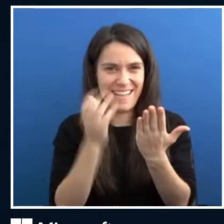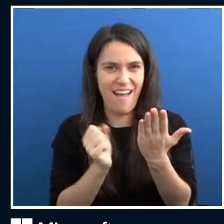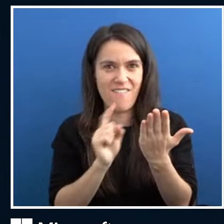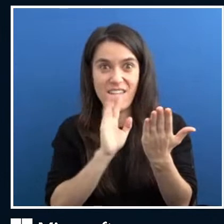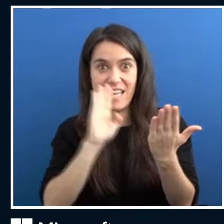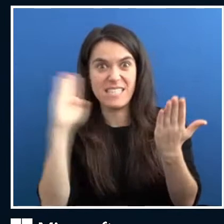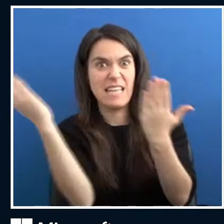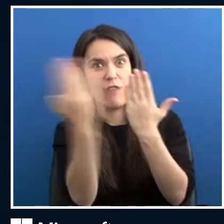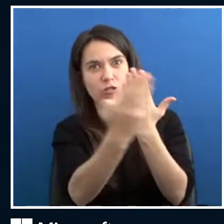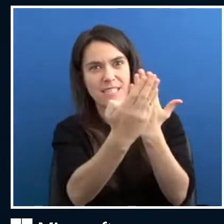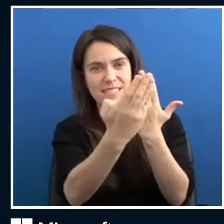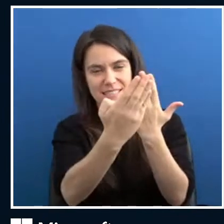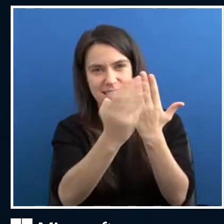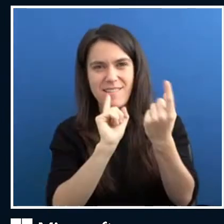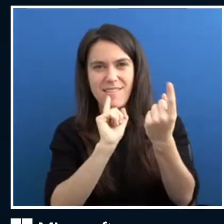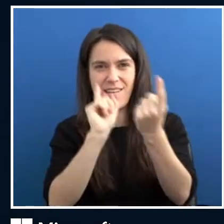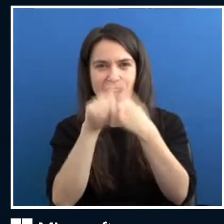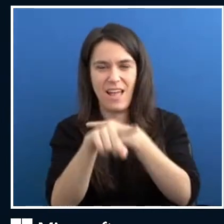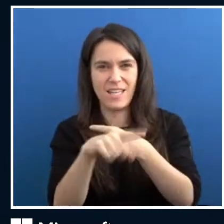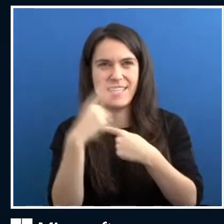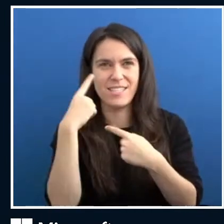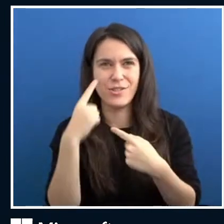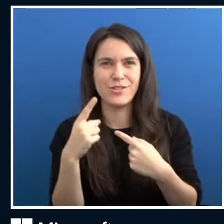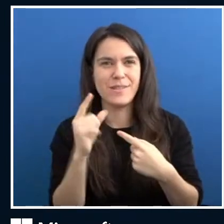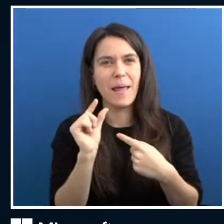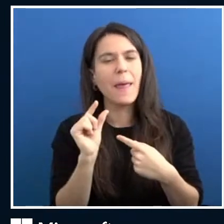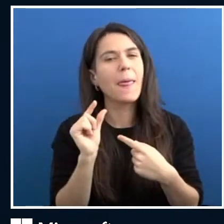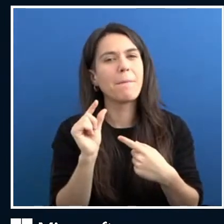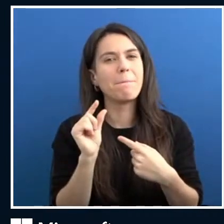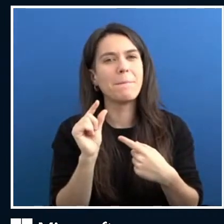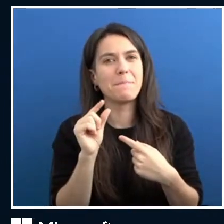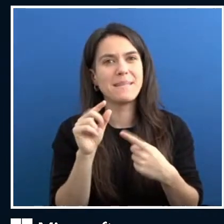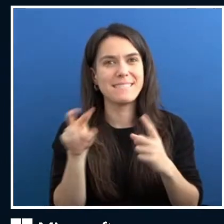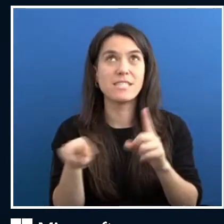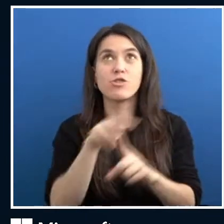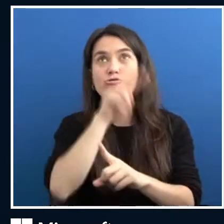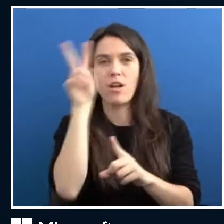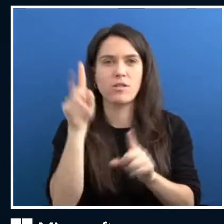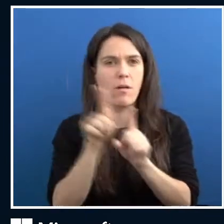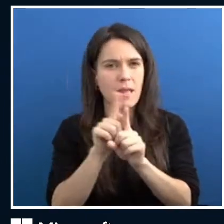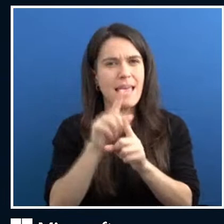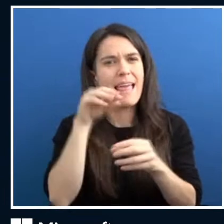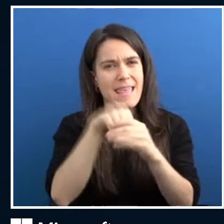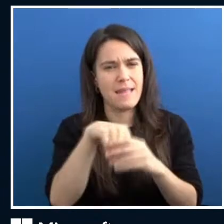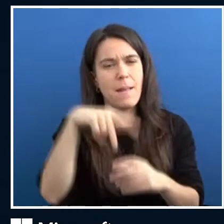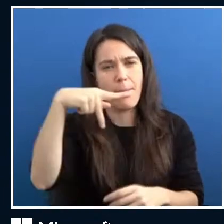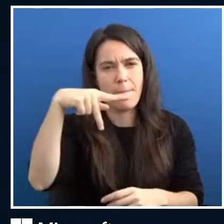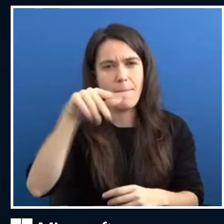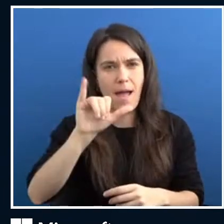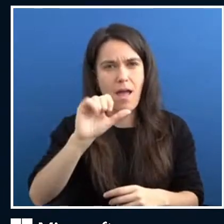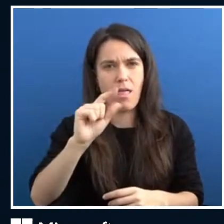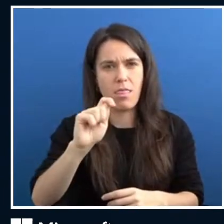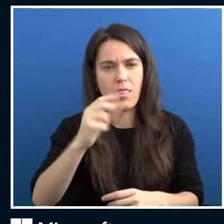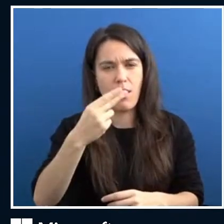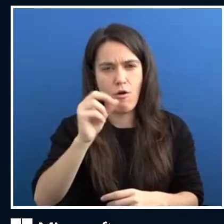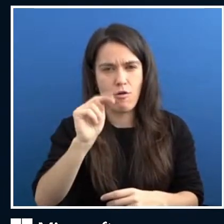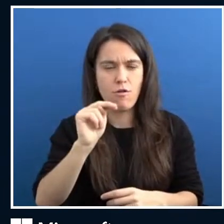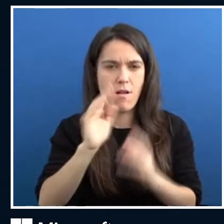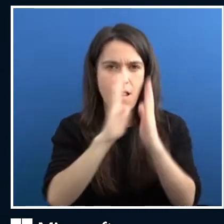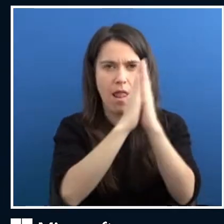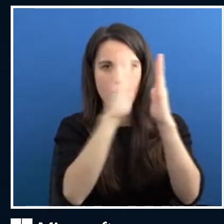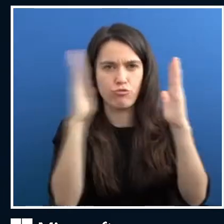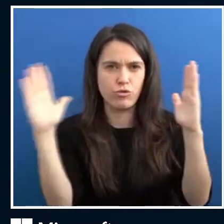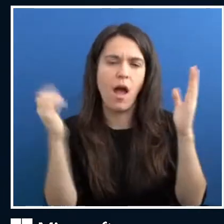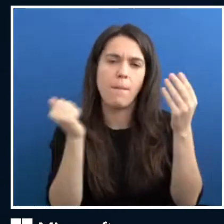use distractors and GenSim, which is also an open source Python library which we use for natural language processing. And then